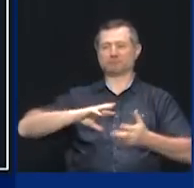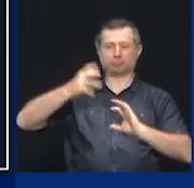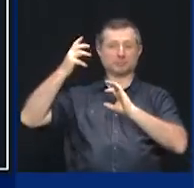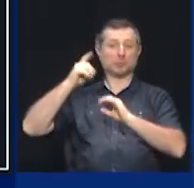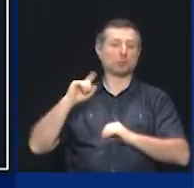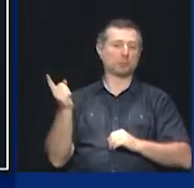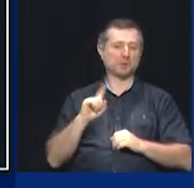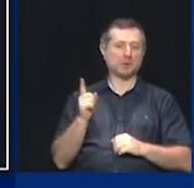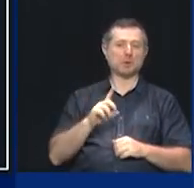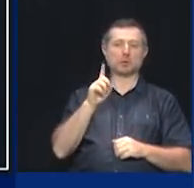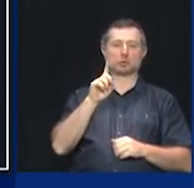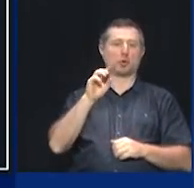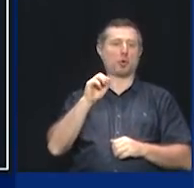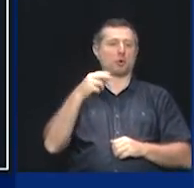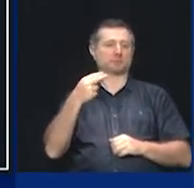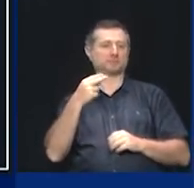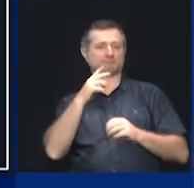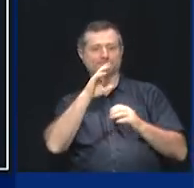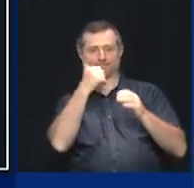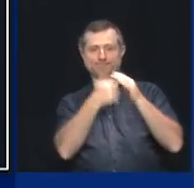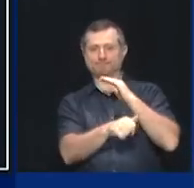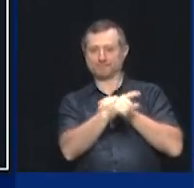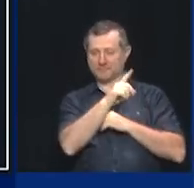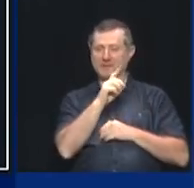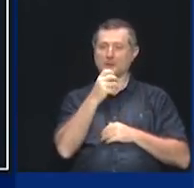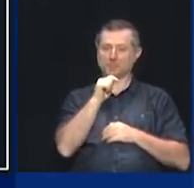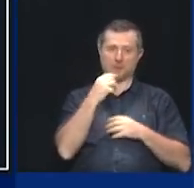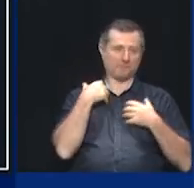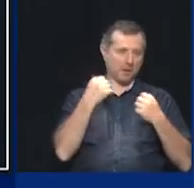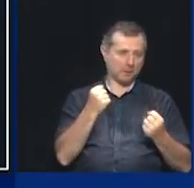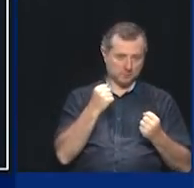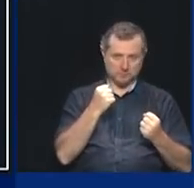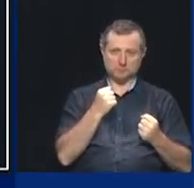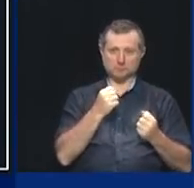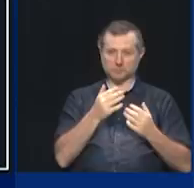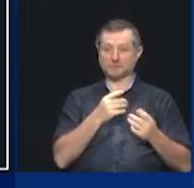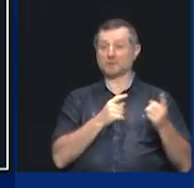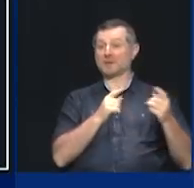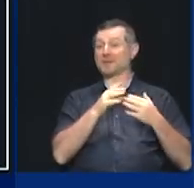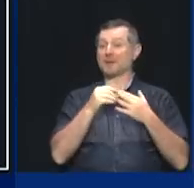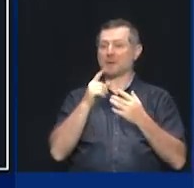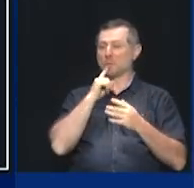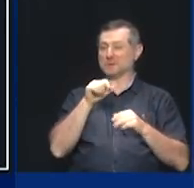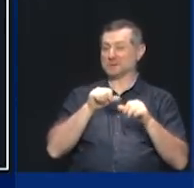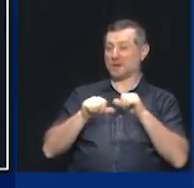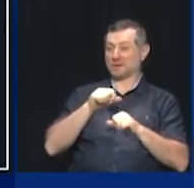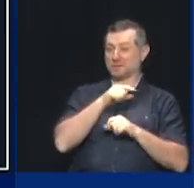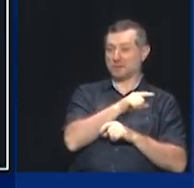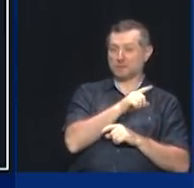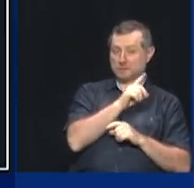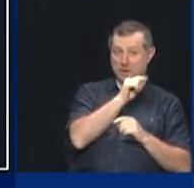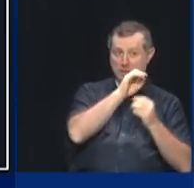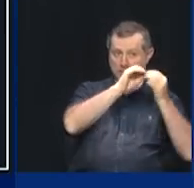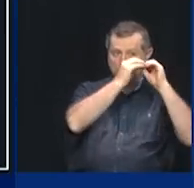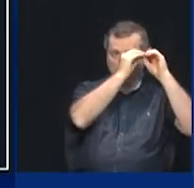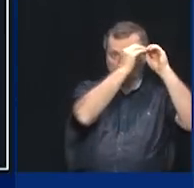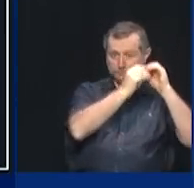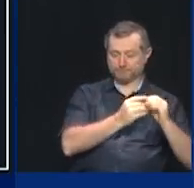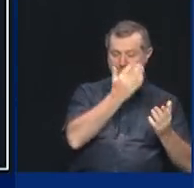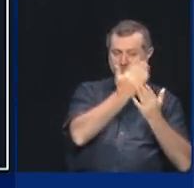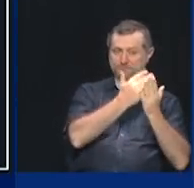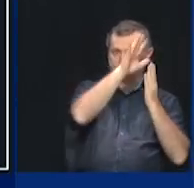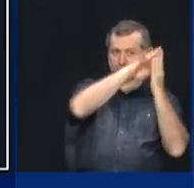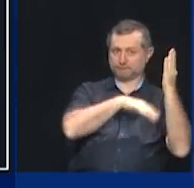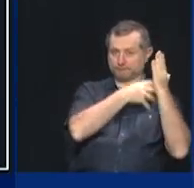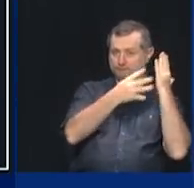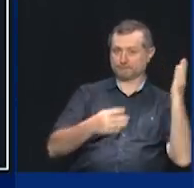a comprehensive, organized, science and data-driven approach. We're going to make sure all the agencies are